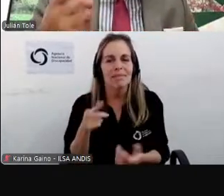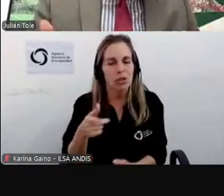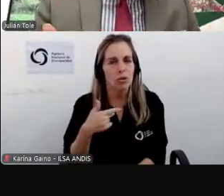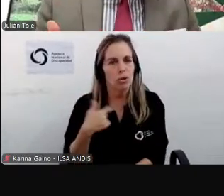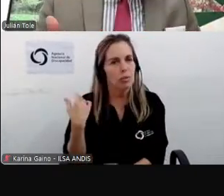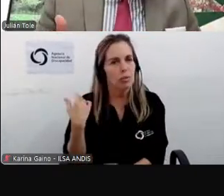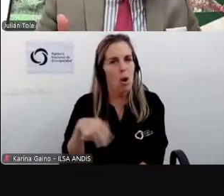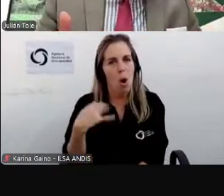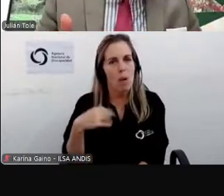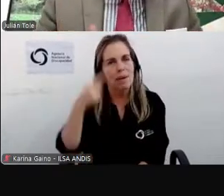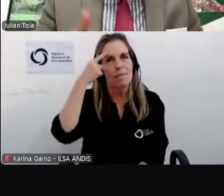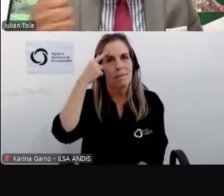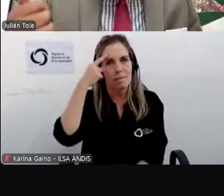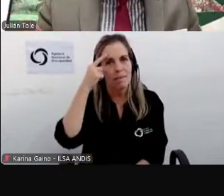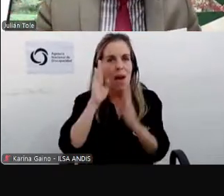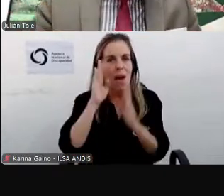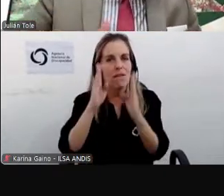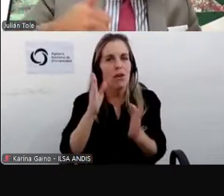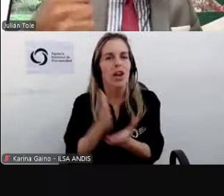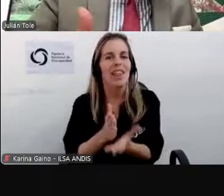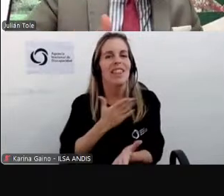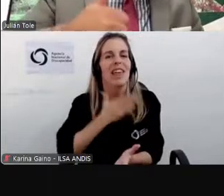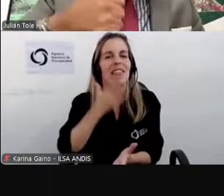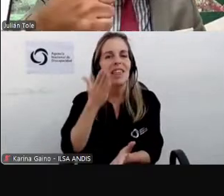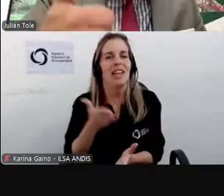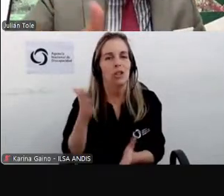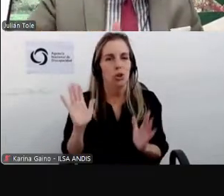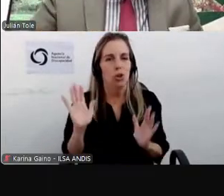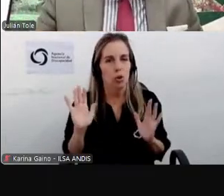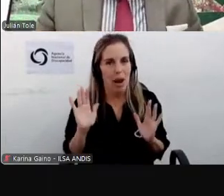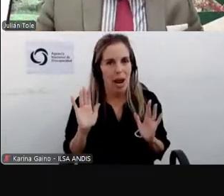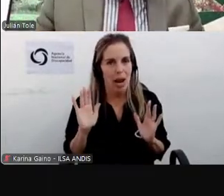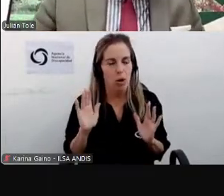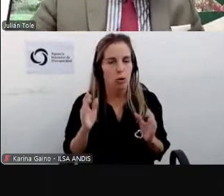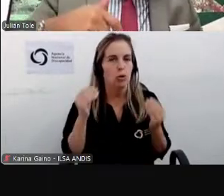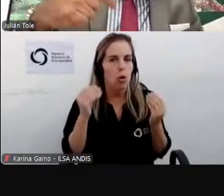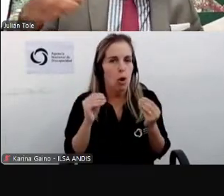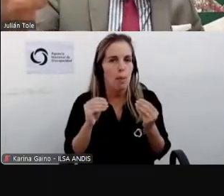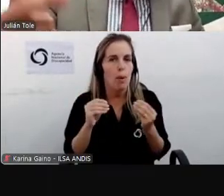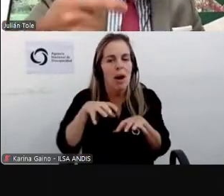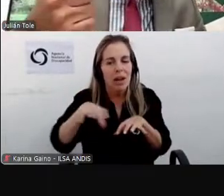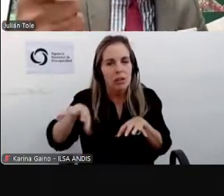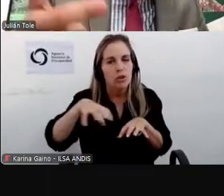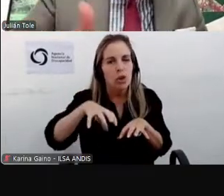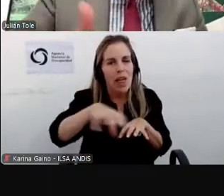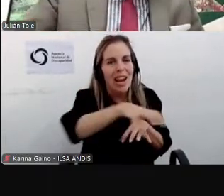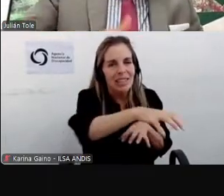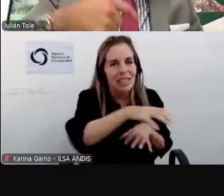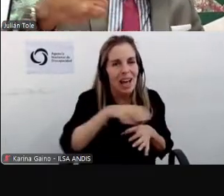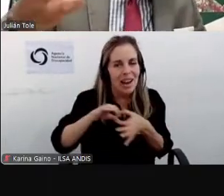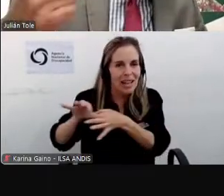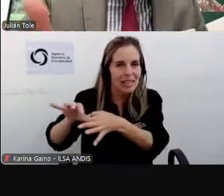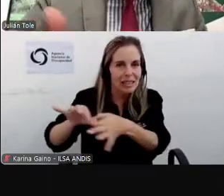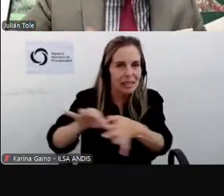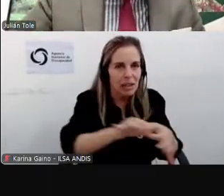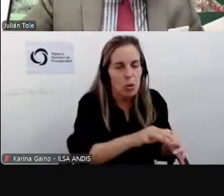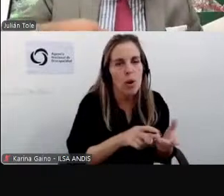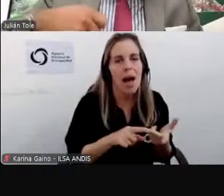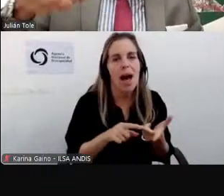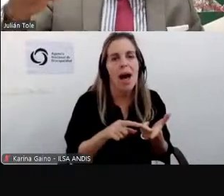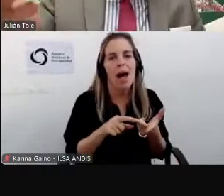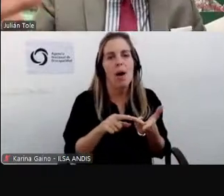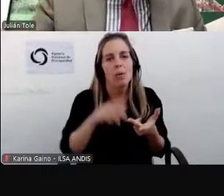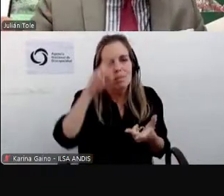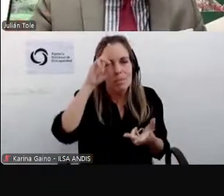the beneficiary will force me to have a human rights lens, a cross-sectional approach, a